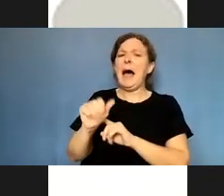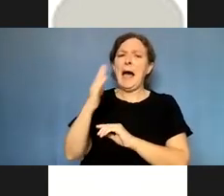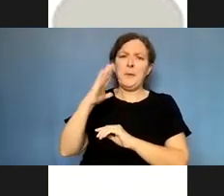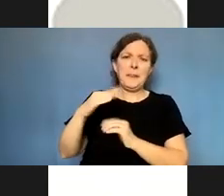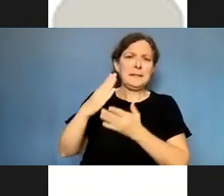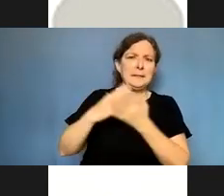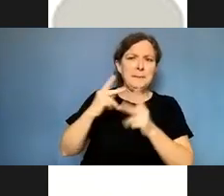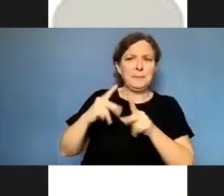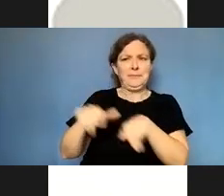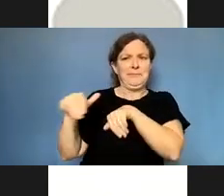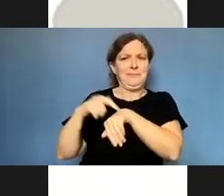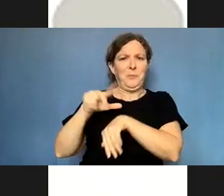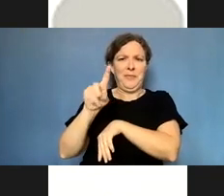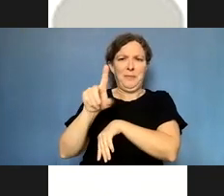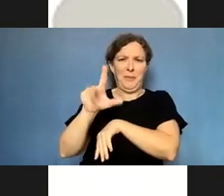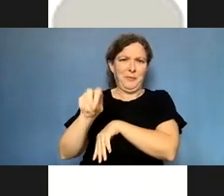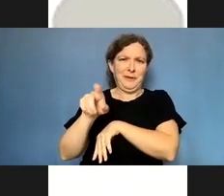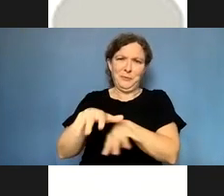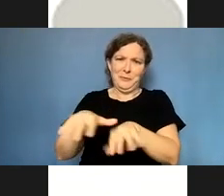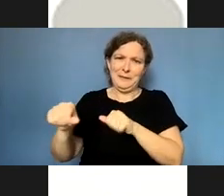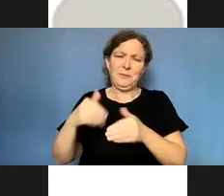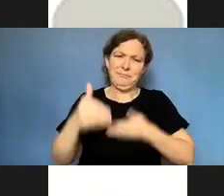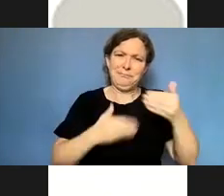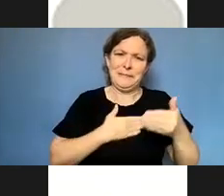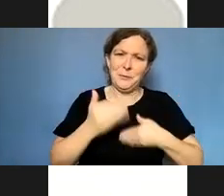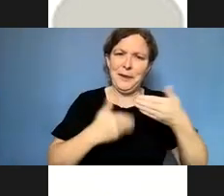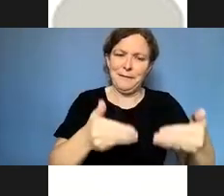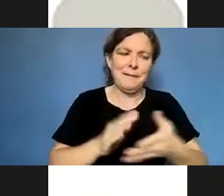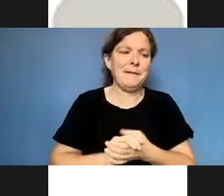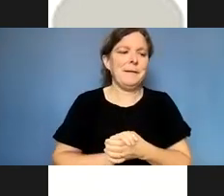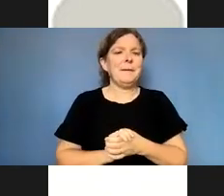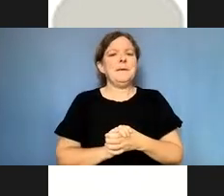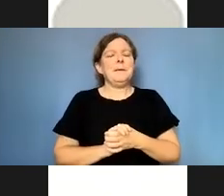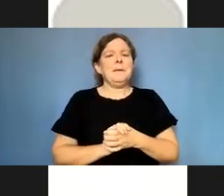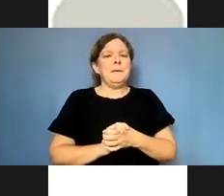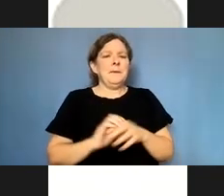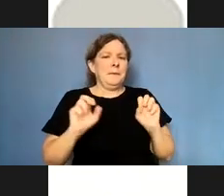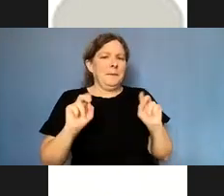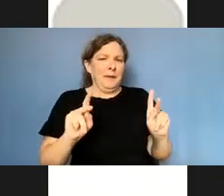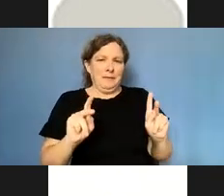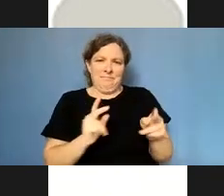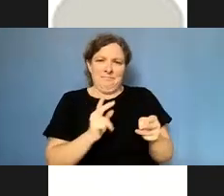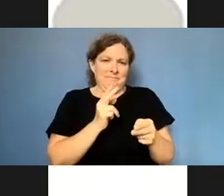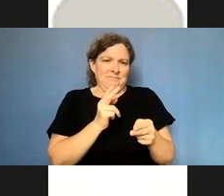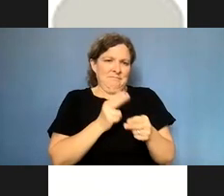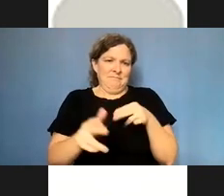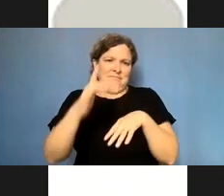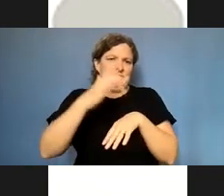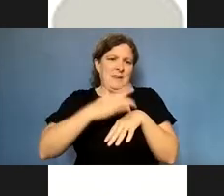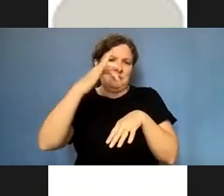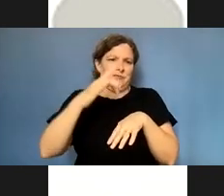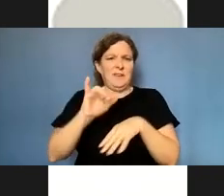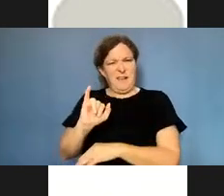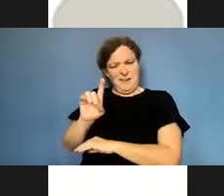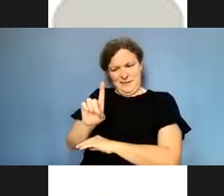leave at 1:30. Okay, great. So I just want to very quickly touch on acceptable forms of